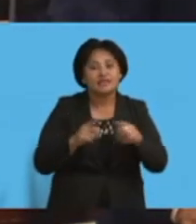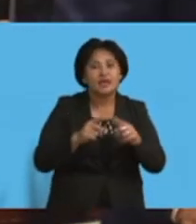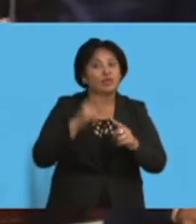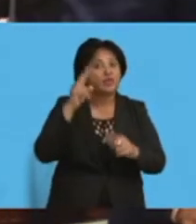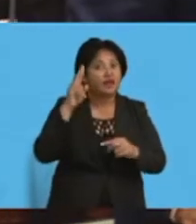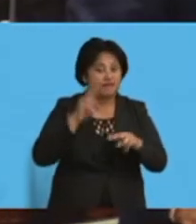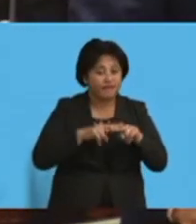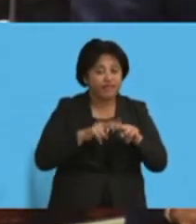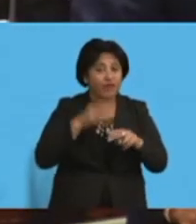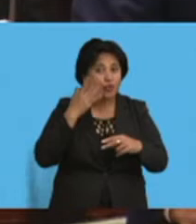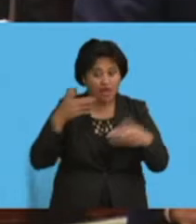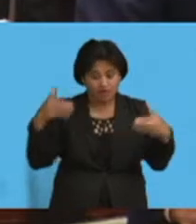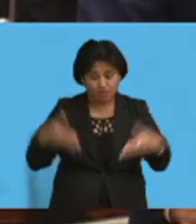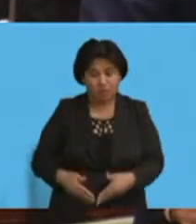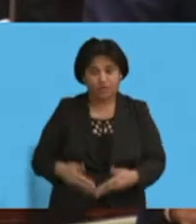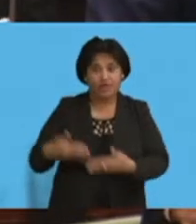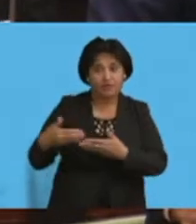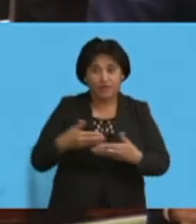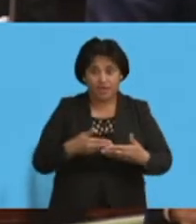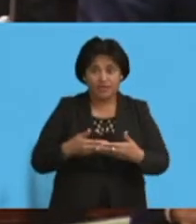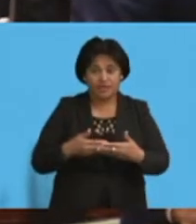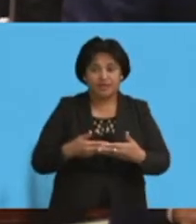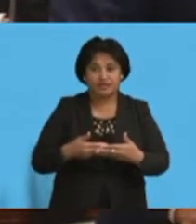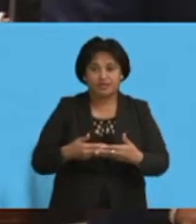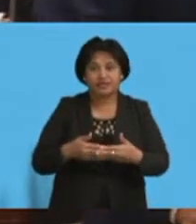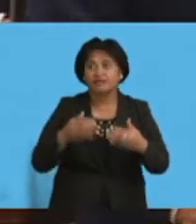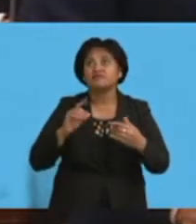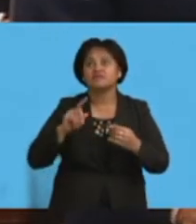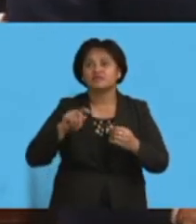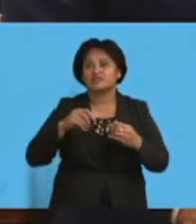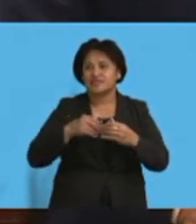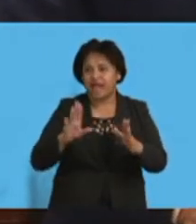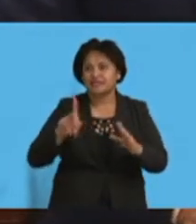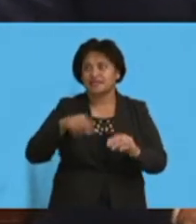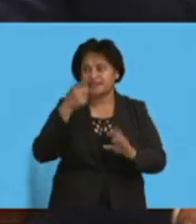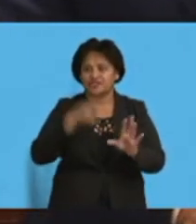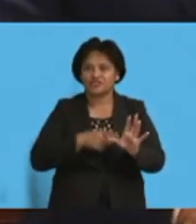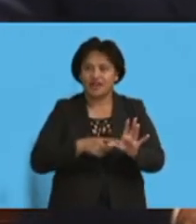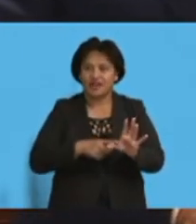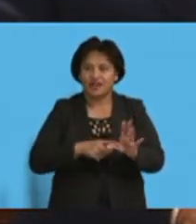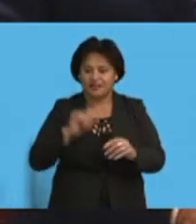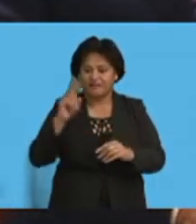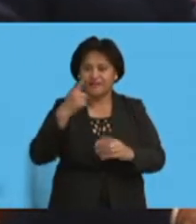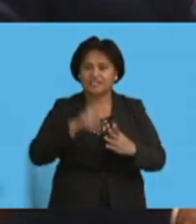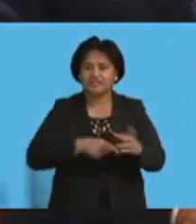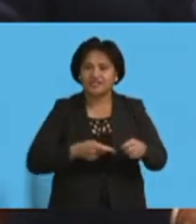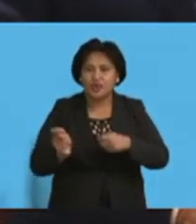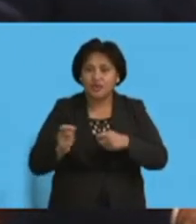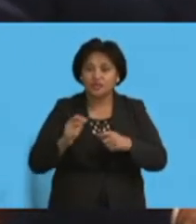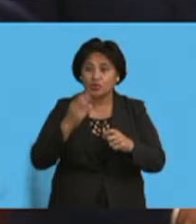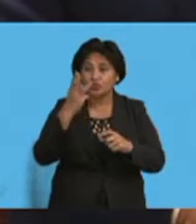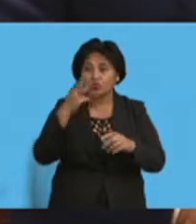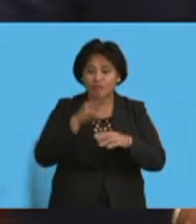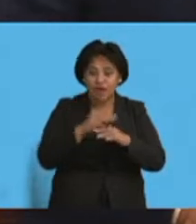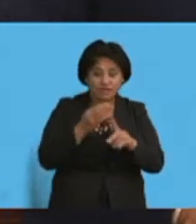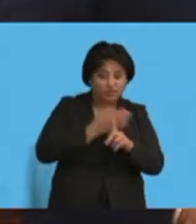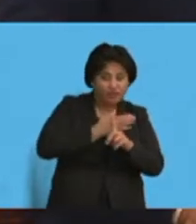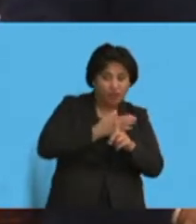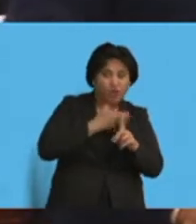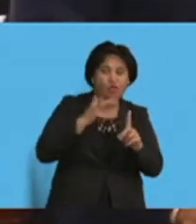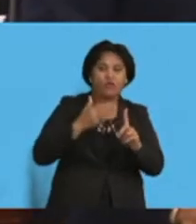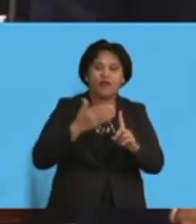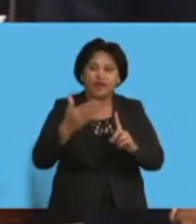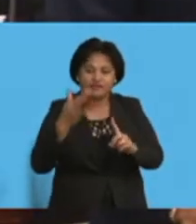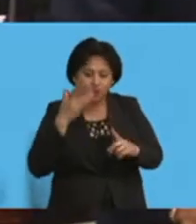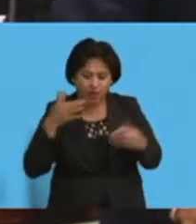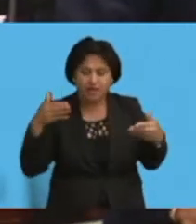fathers, effective from 1 January 2019. That leave can be taken 3 months before or 3 months after the birth